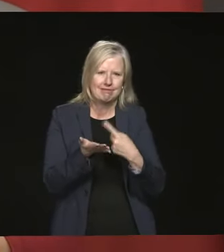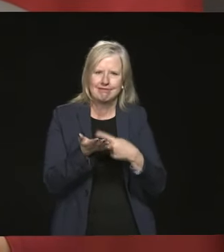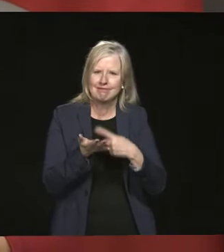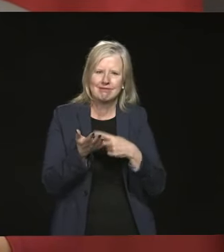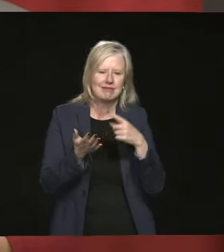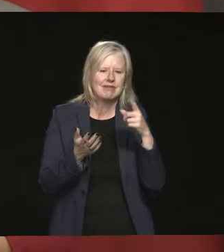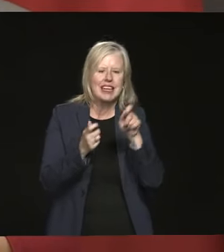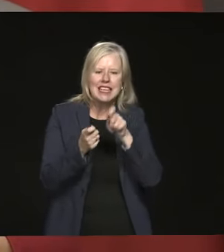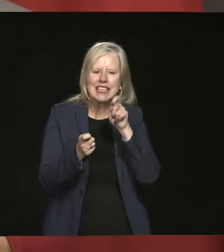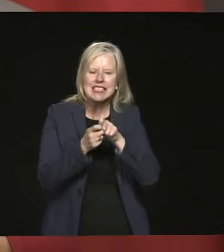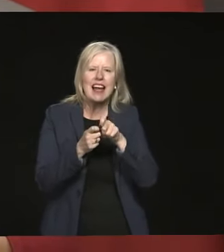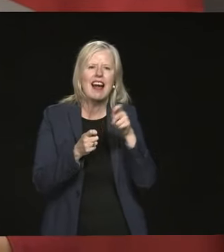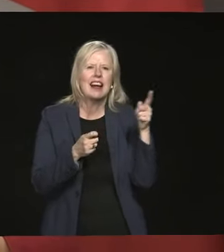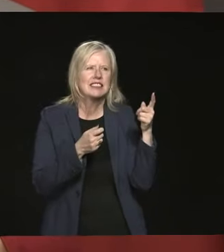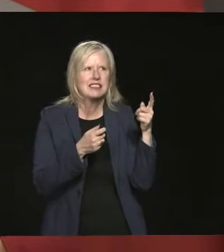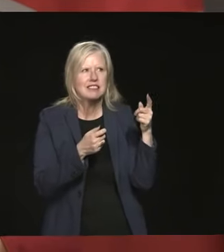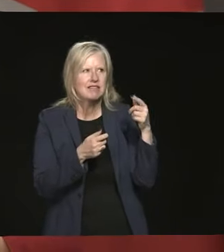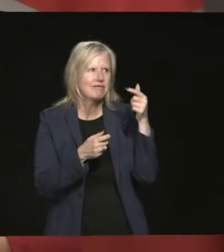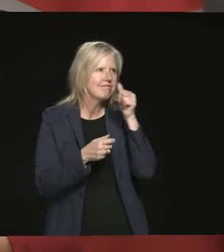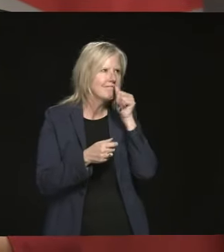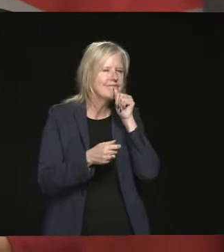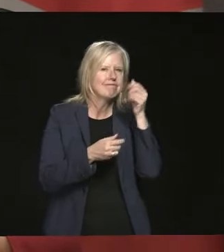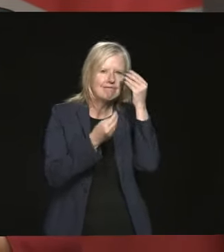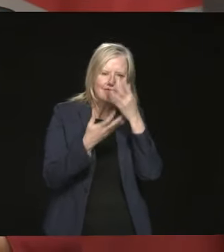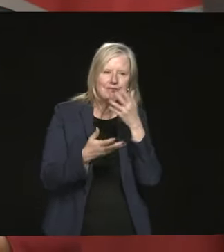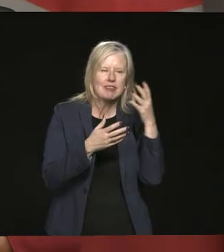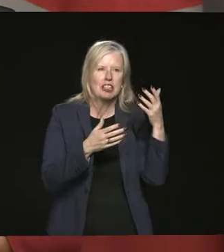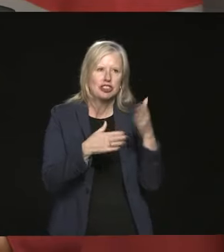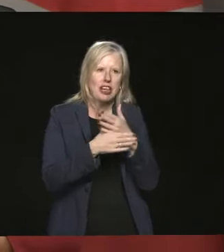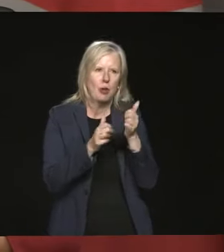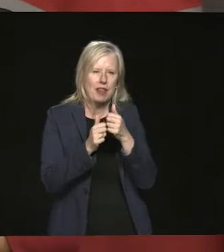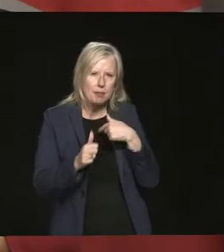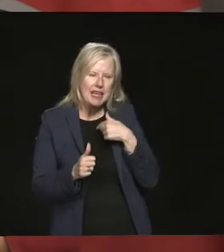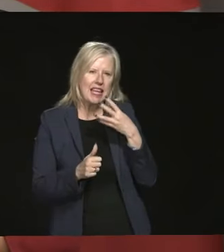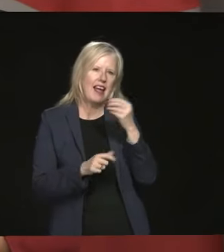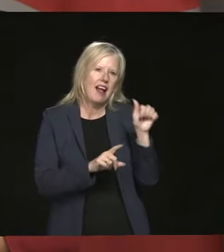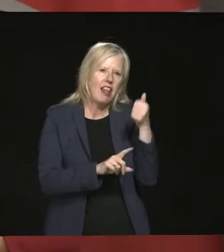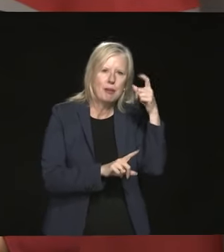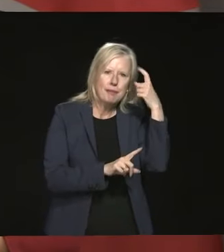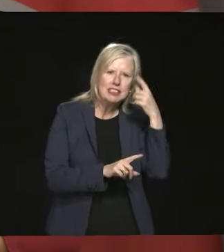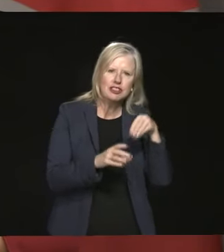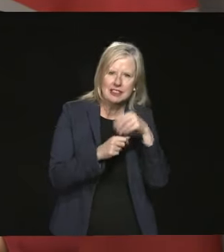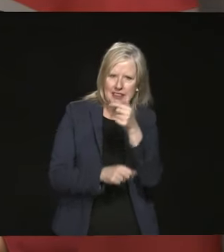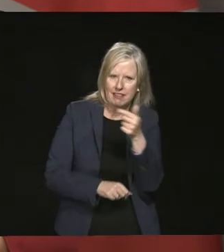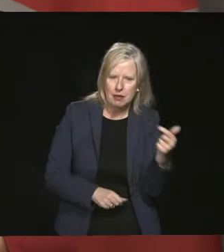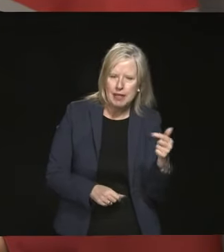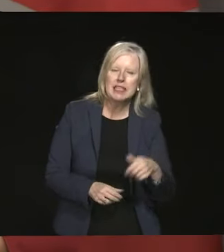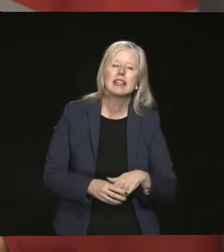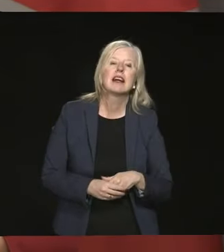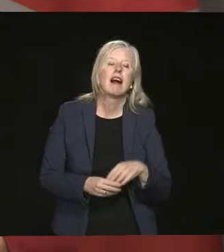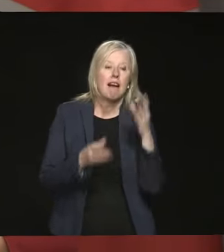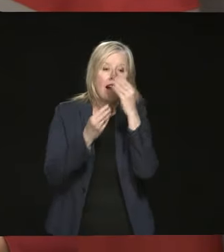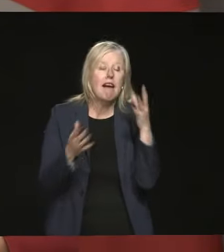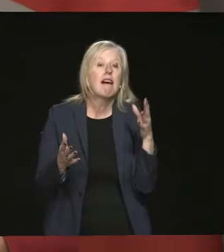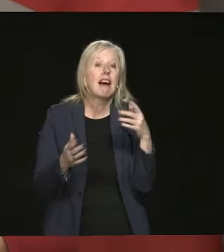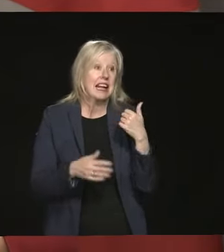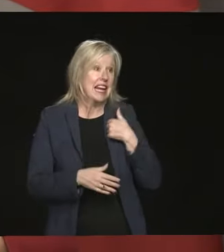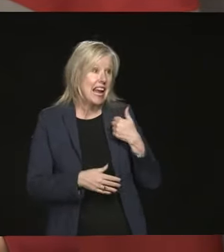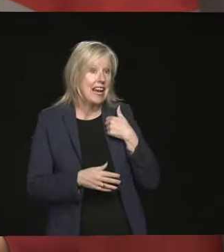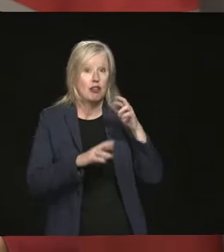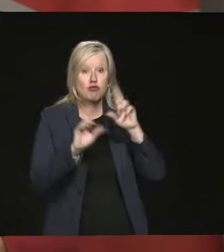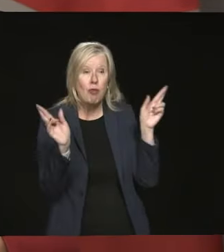me and the government and other ministers. But what I can say is that Canadian intelligence analysts and